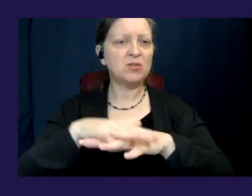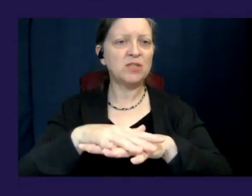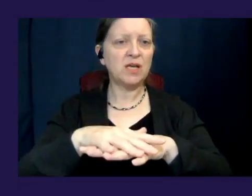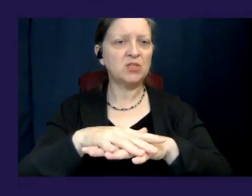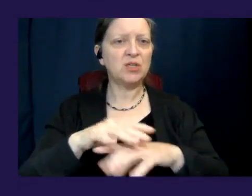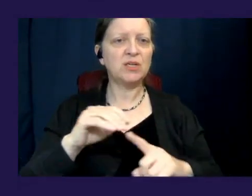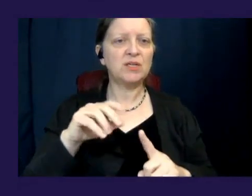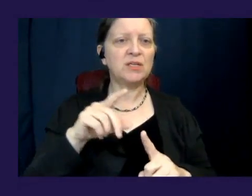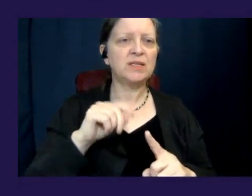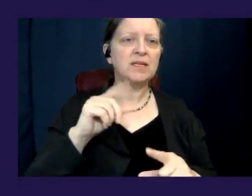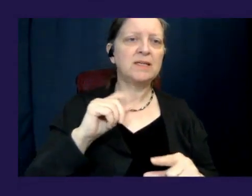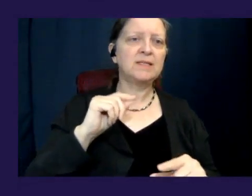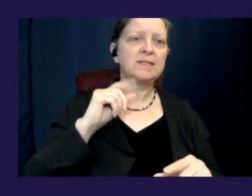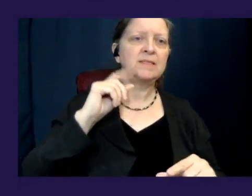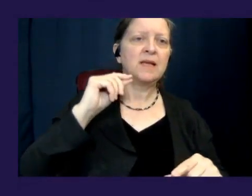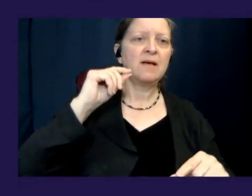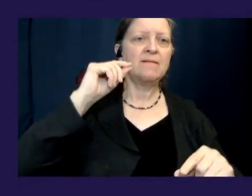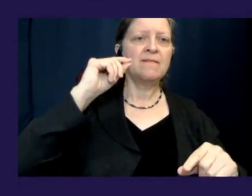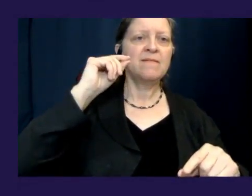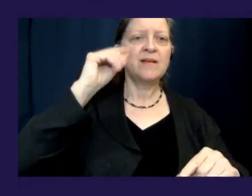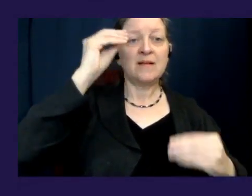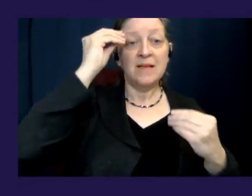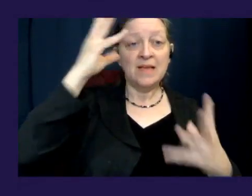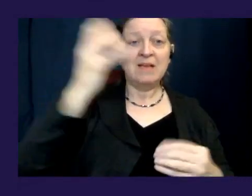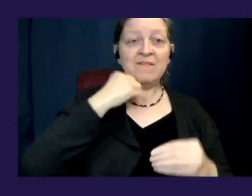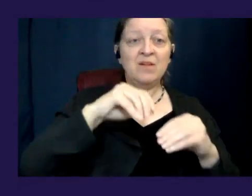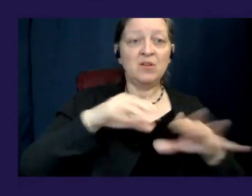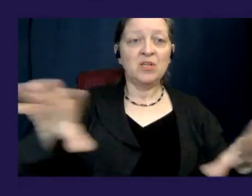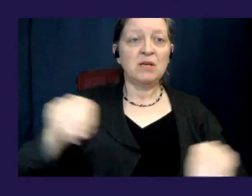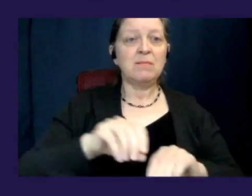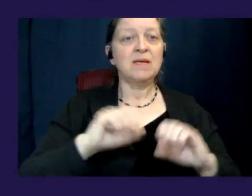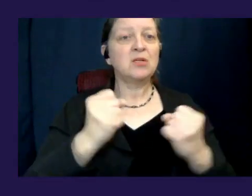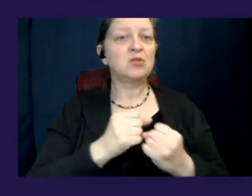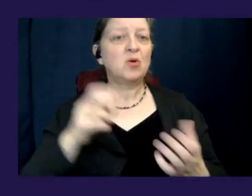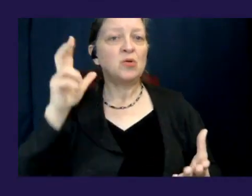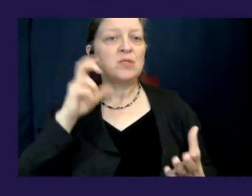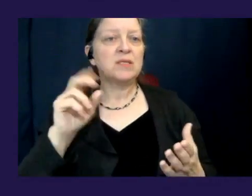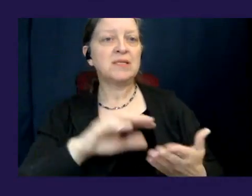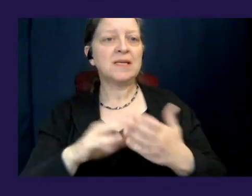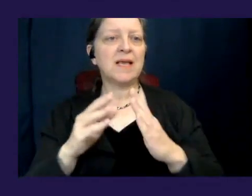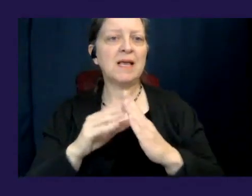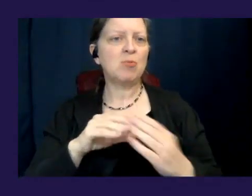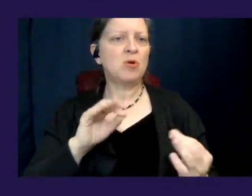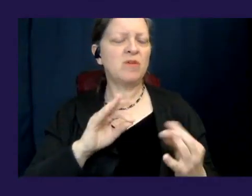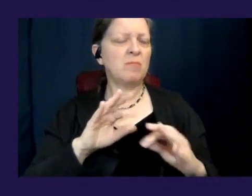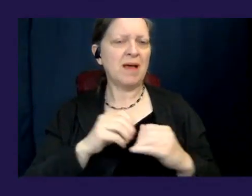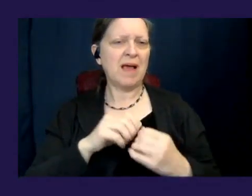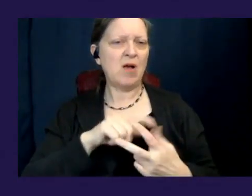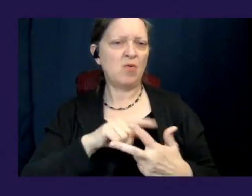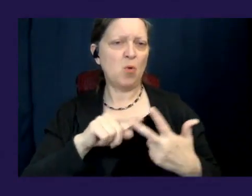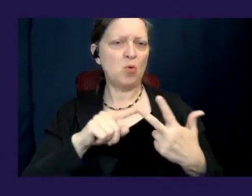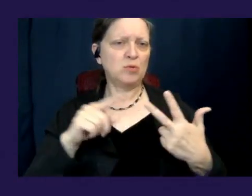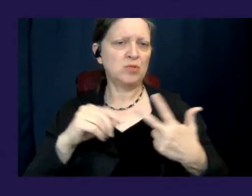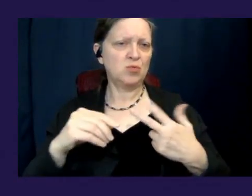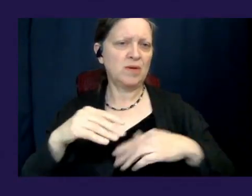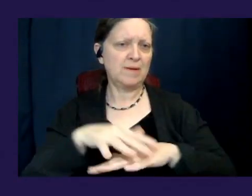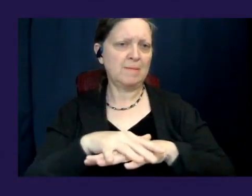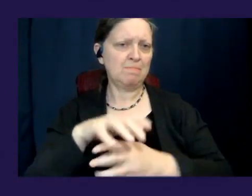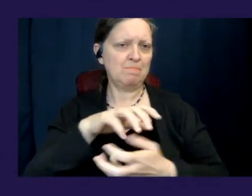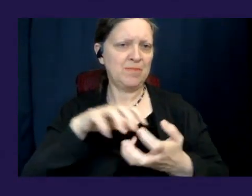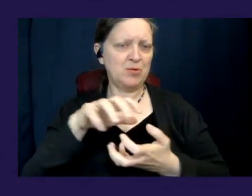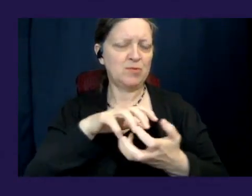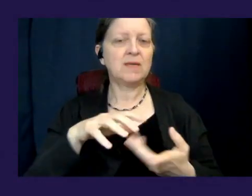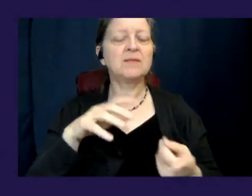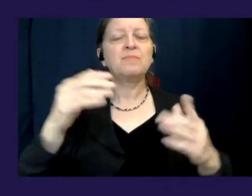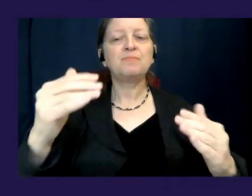and why it matters and how this helps prepare us for the next big emergency. And then we go to one of my favorite cities in the United